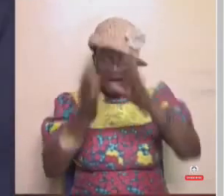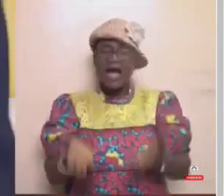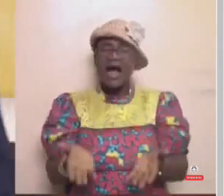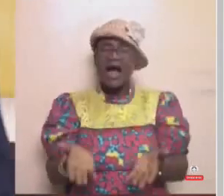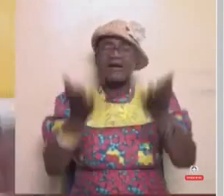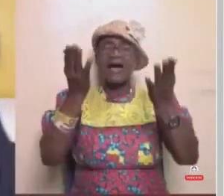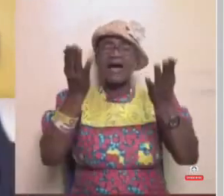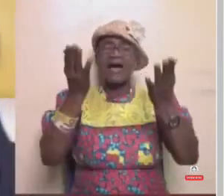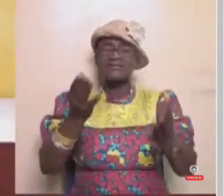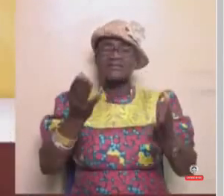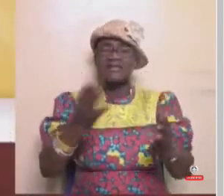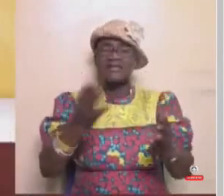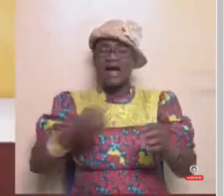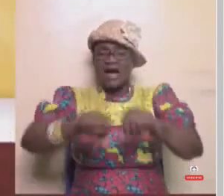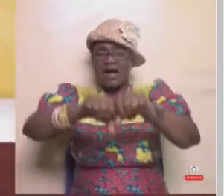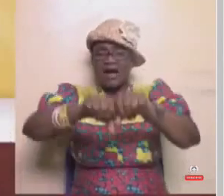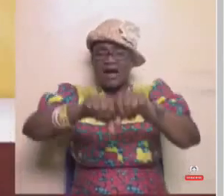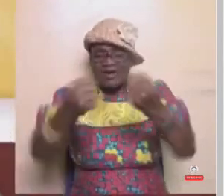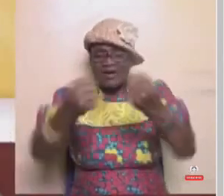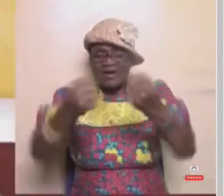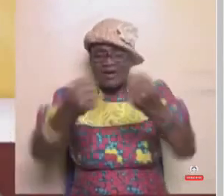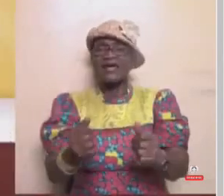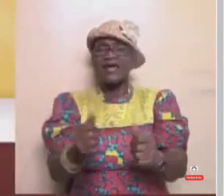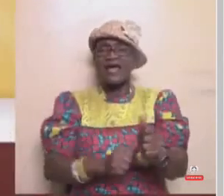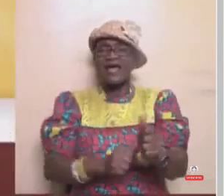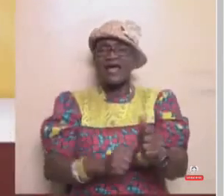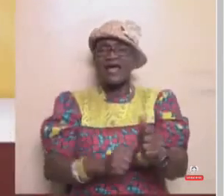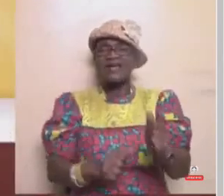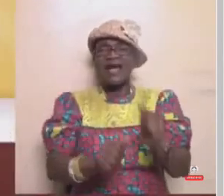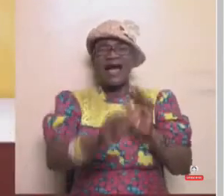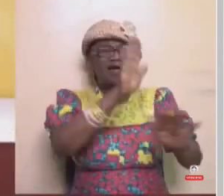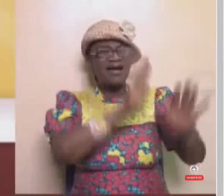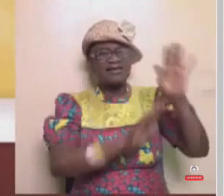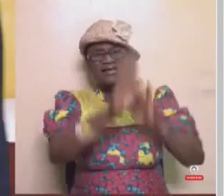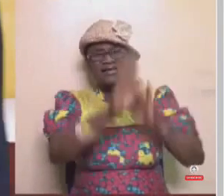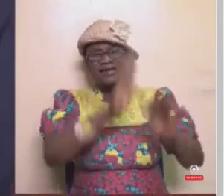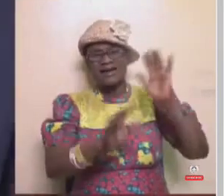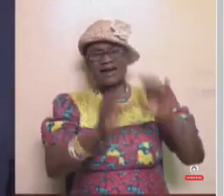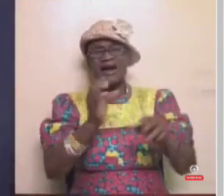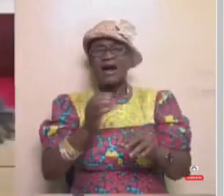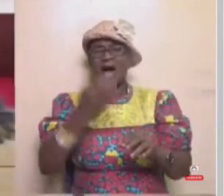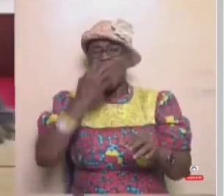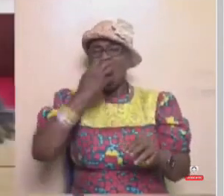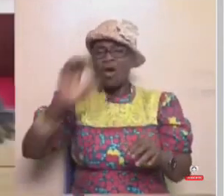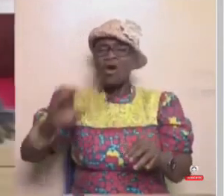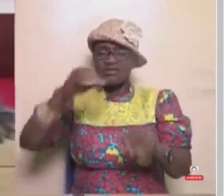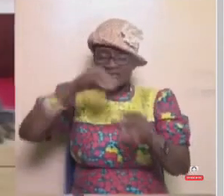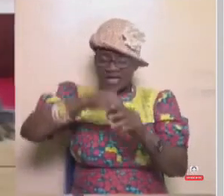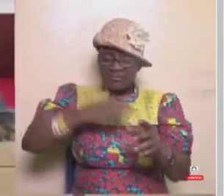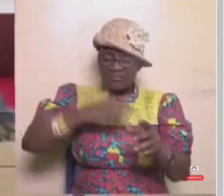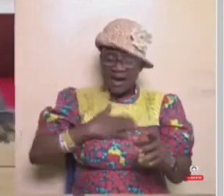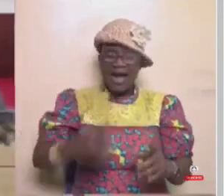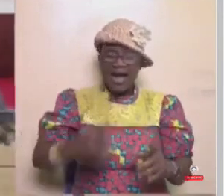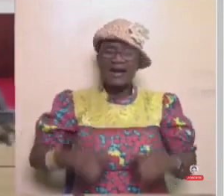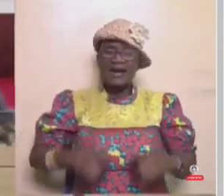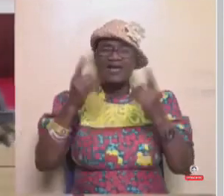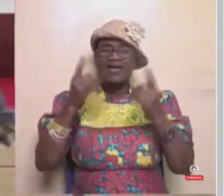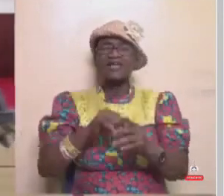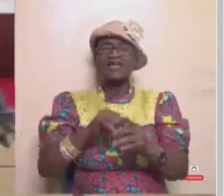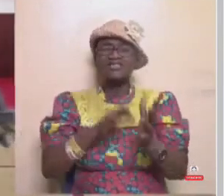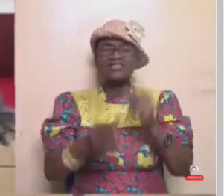arise and break every generational curse in my life, in family, in Jesus' name. Arise and break